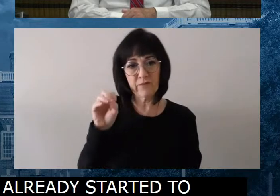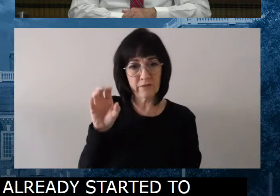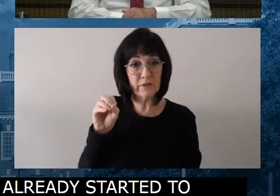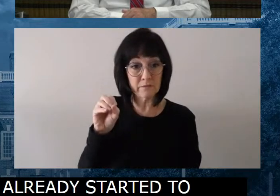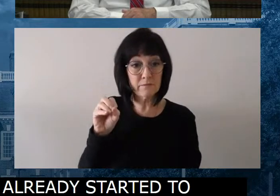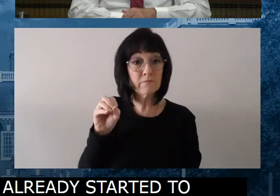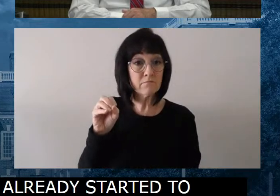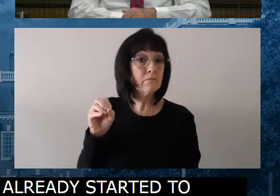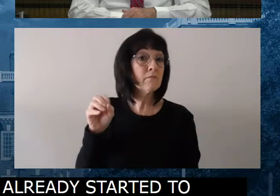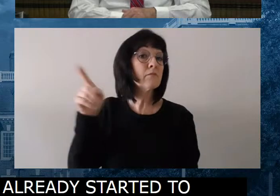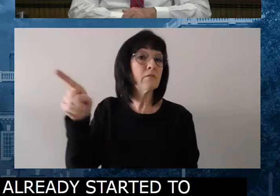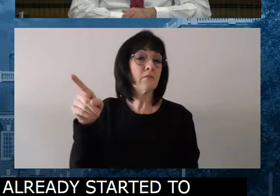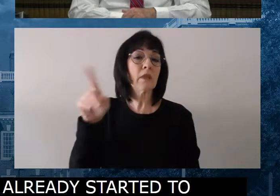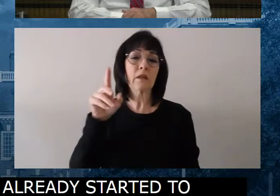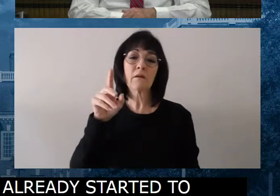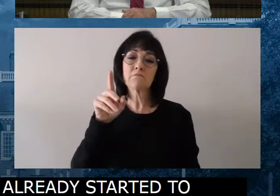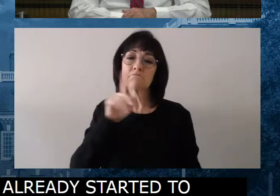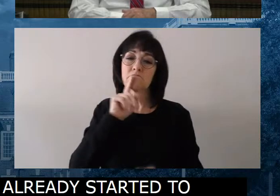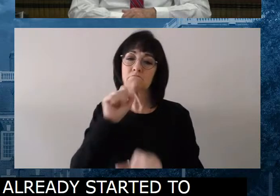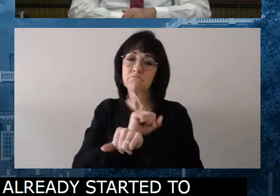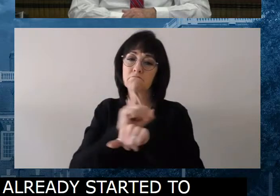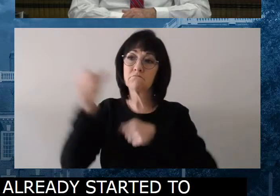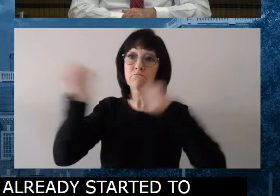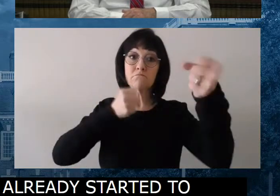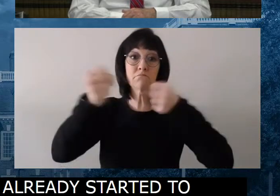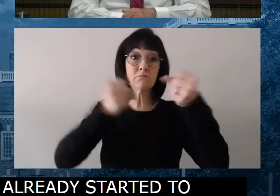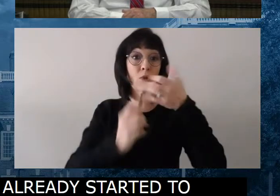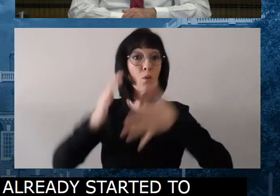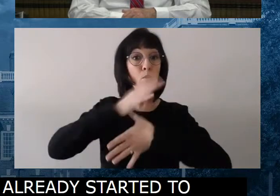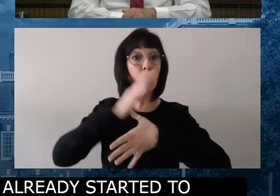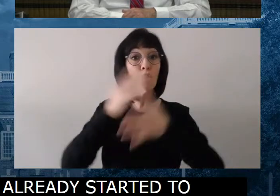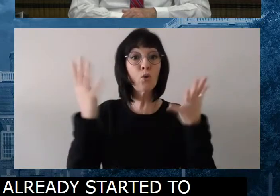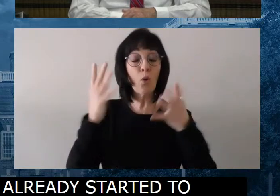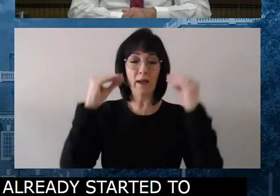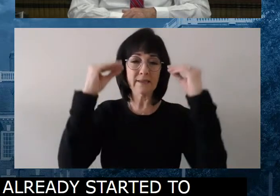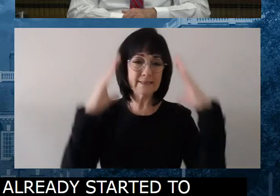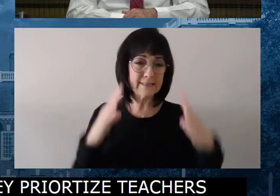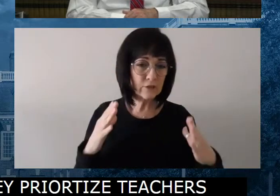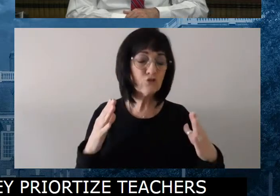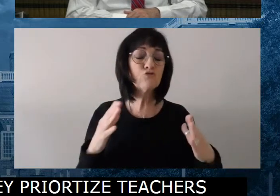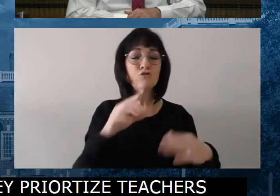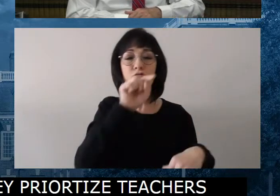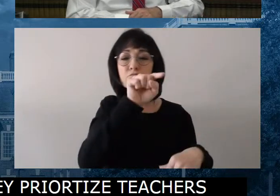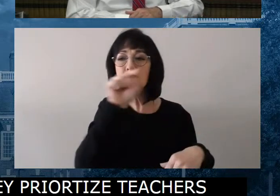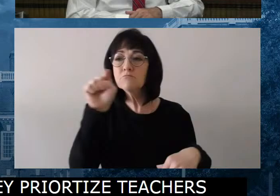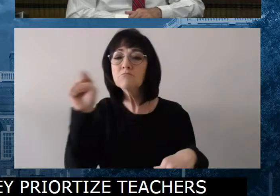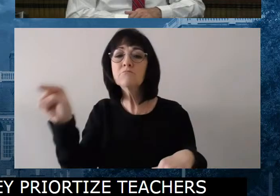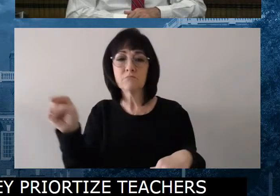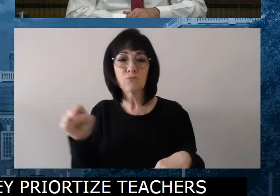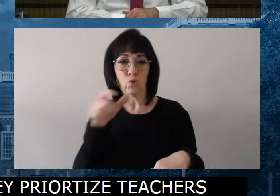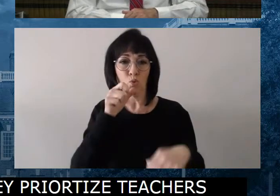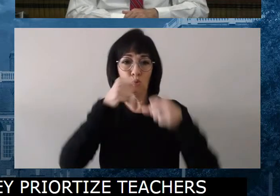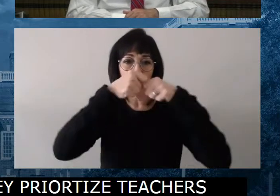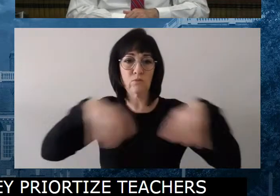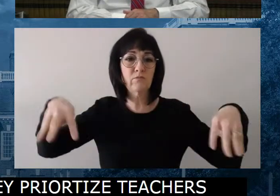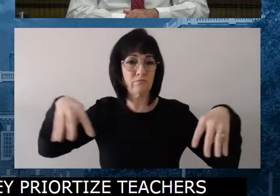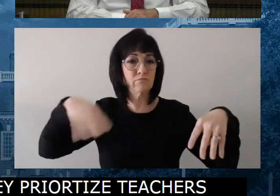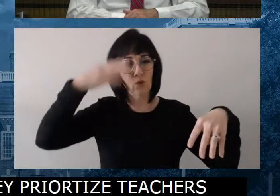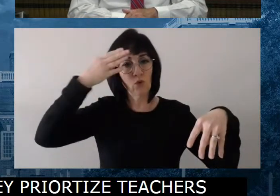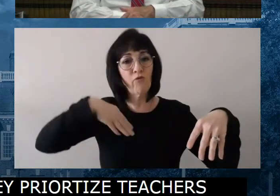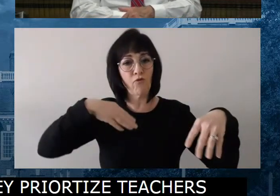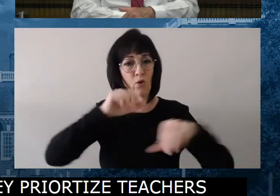and educators and others that are their normal customers. We're really making